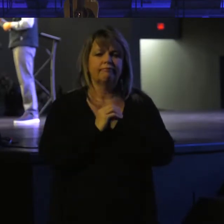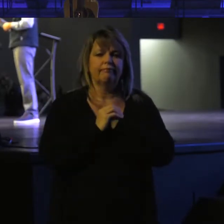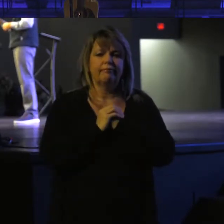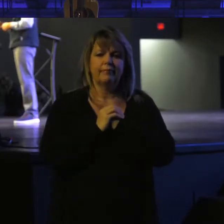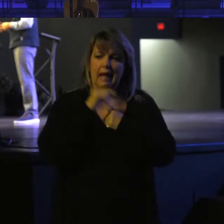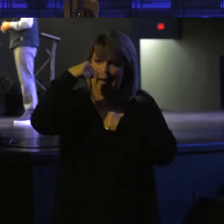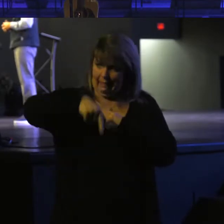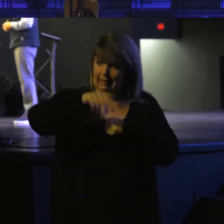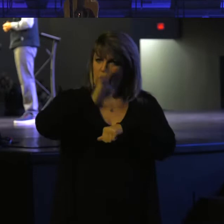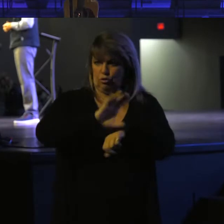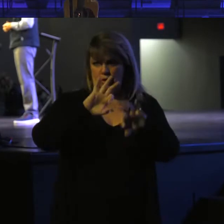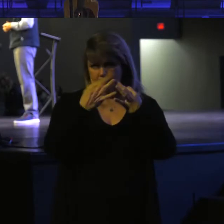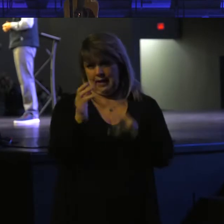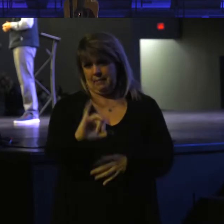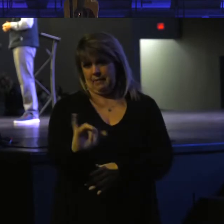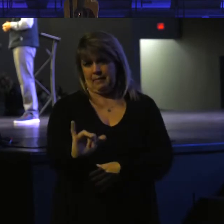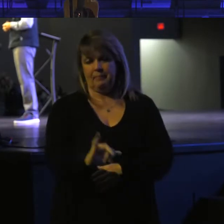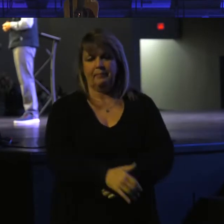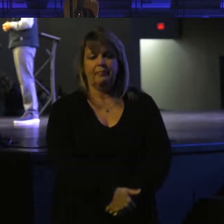and this church family.